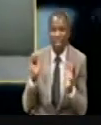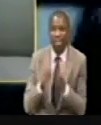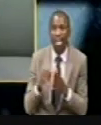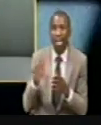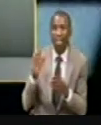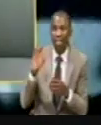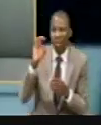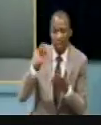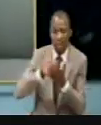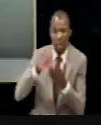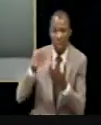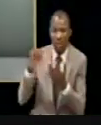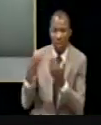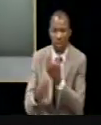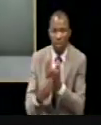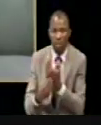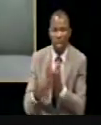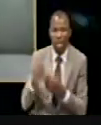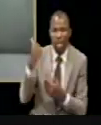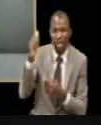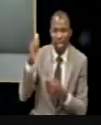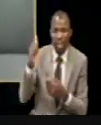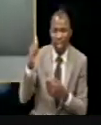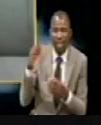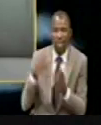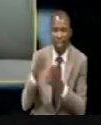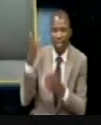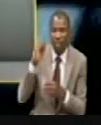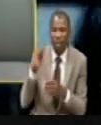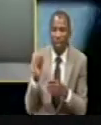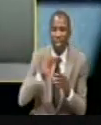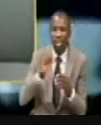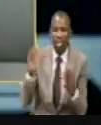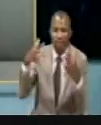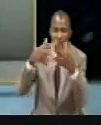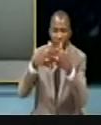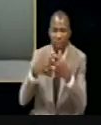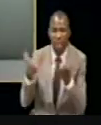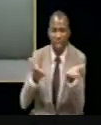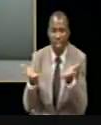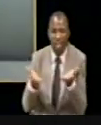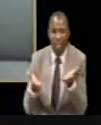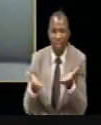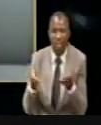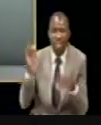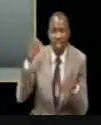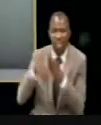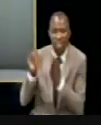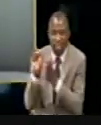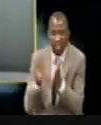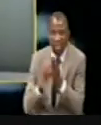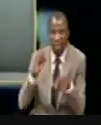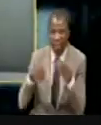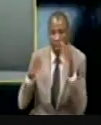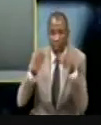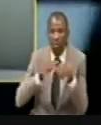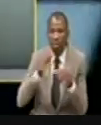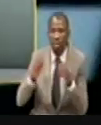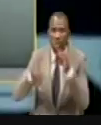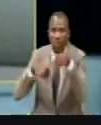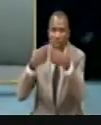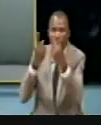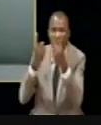they prayed. That October 10th, Sunday service, it was a combined service in Gombe